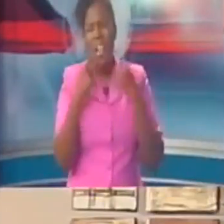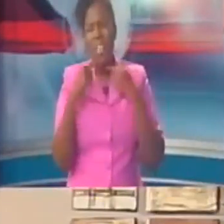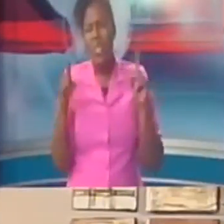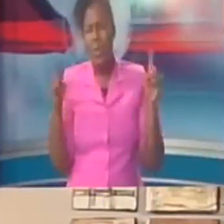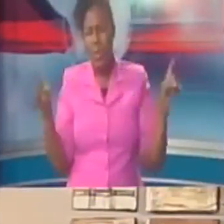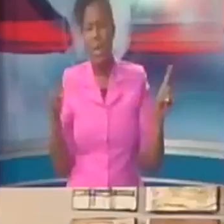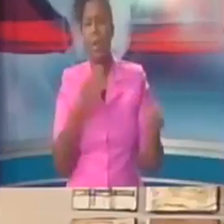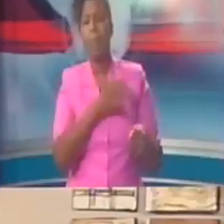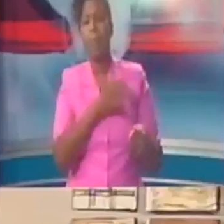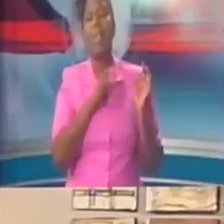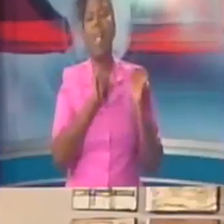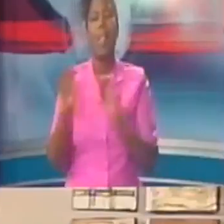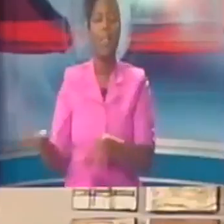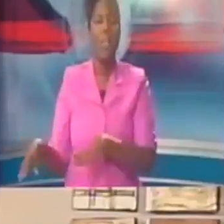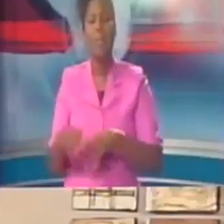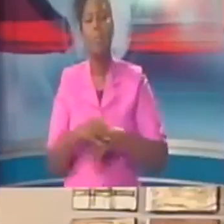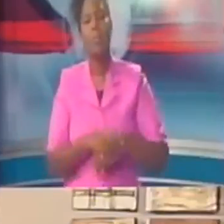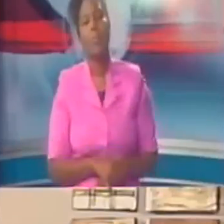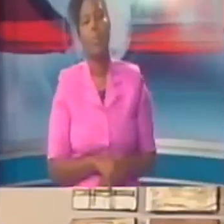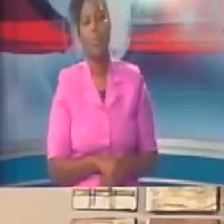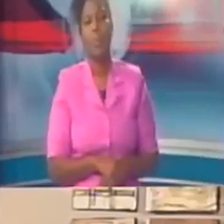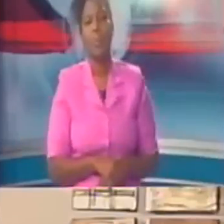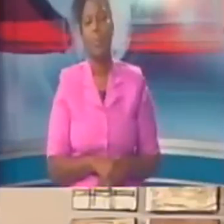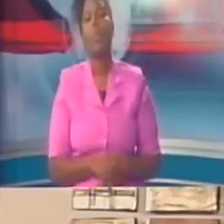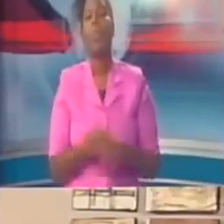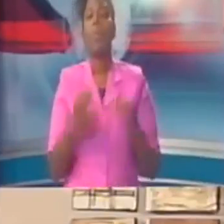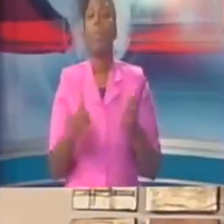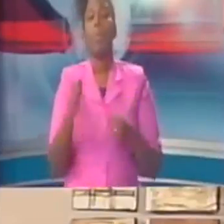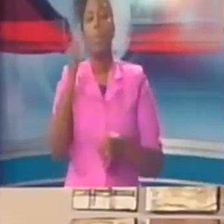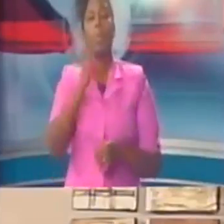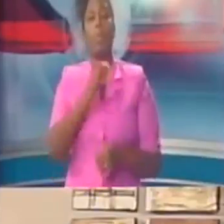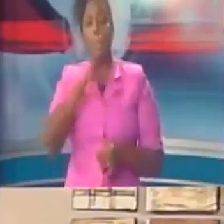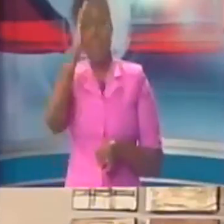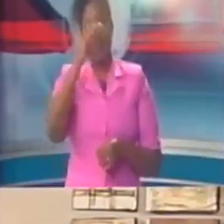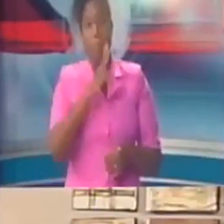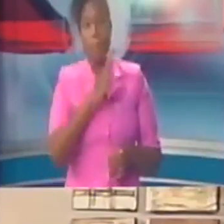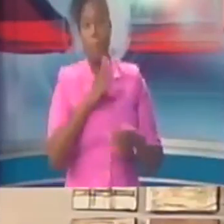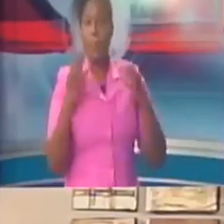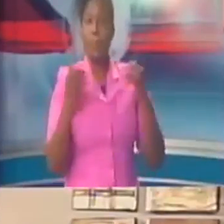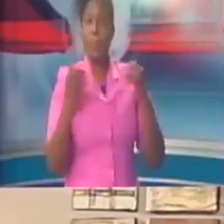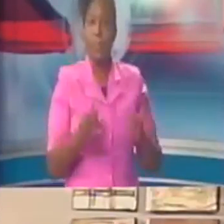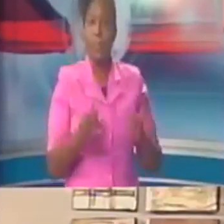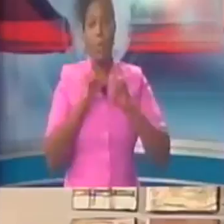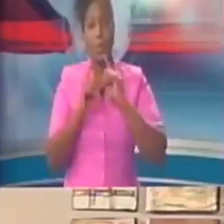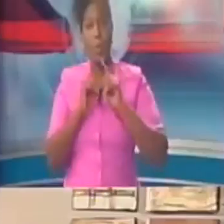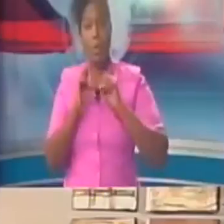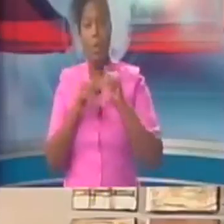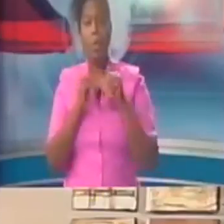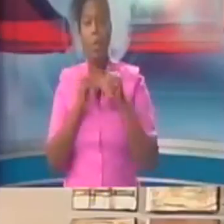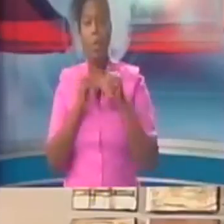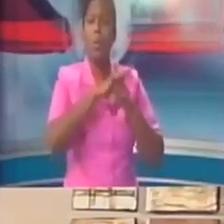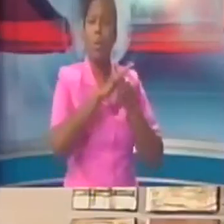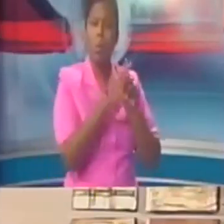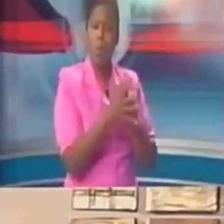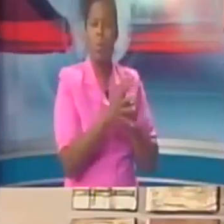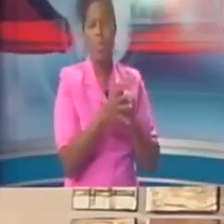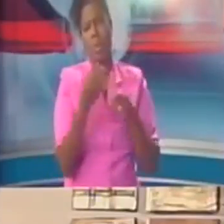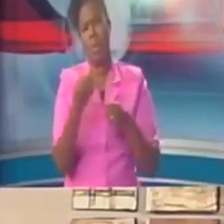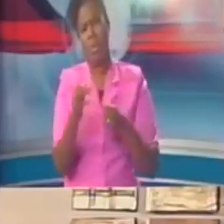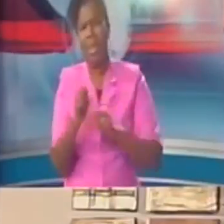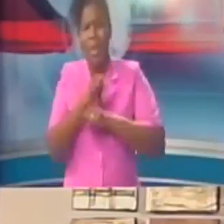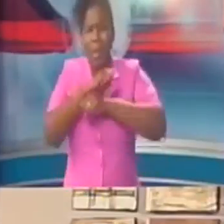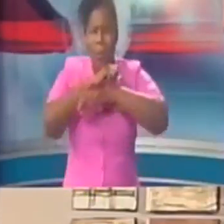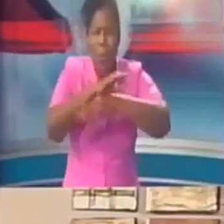Ladies and gentlemen, in dealing with the COVID-19 pandemic, it